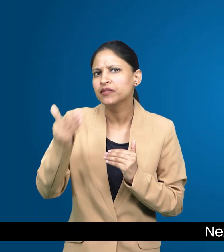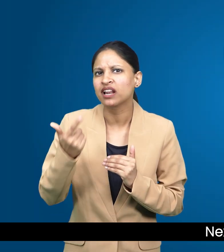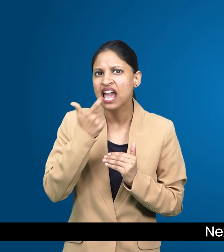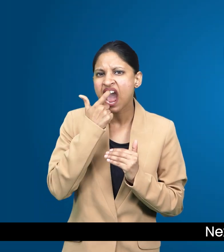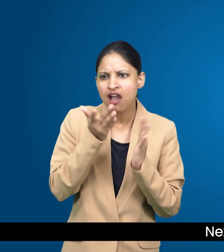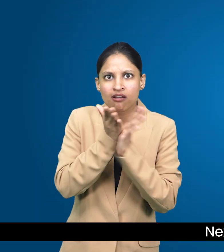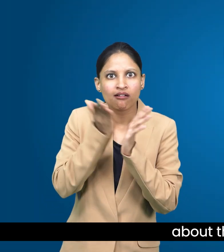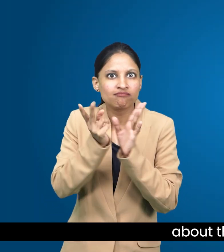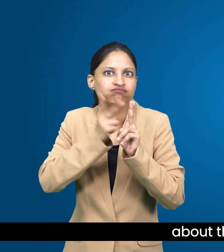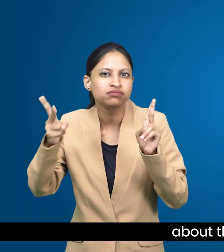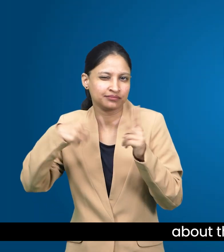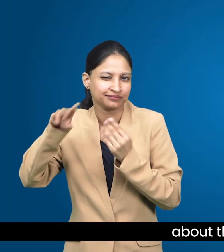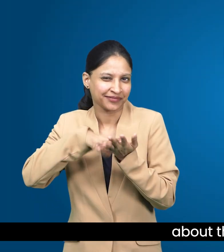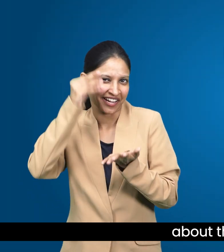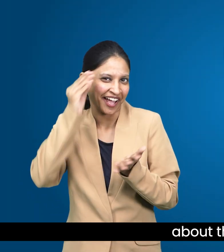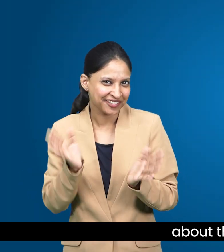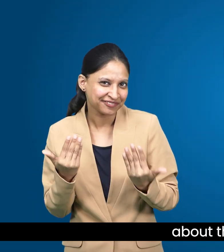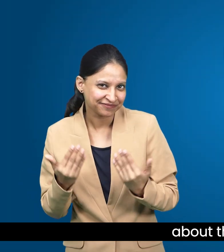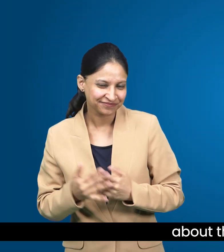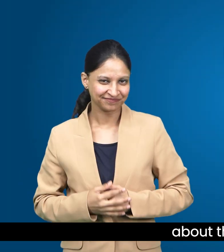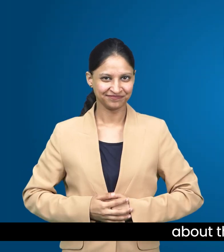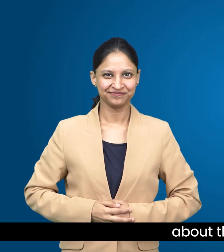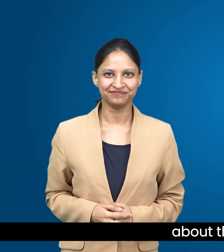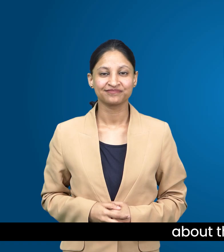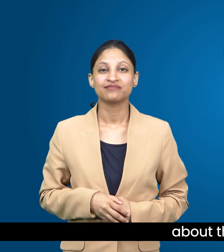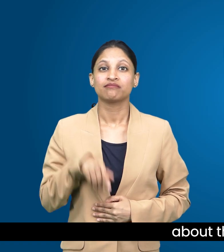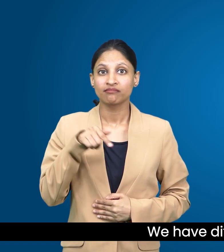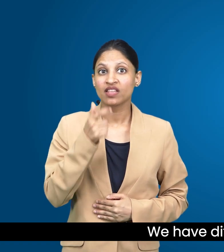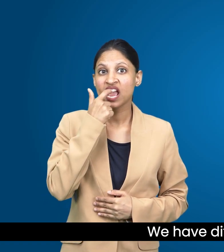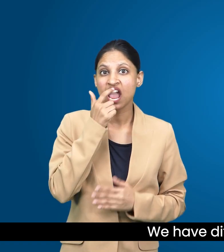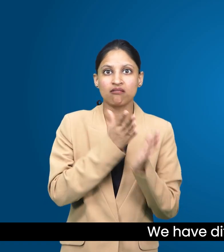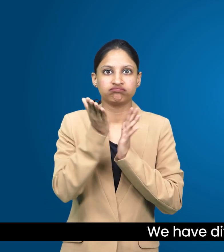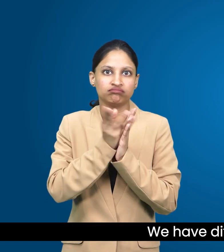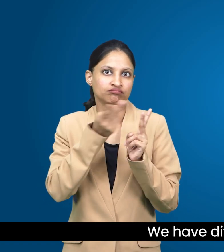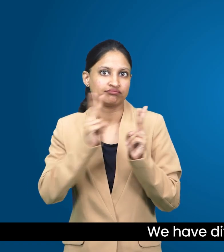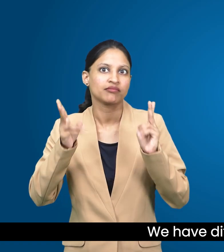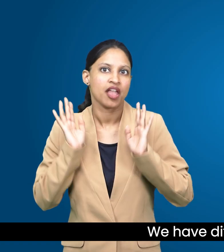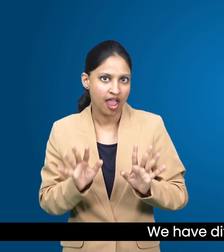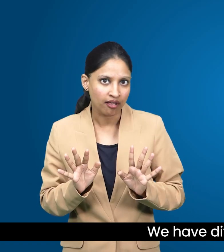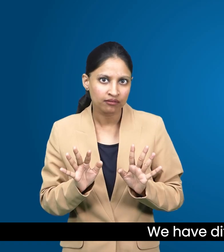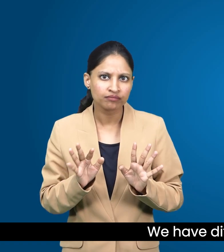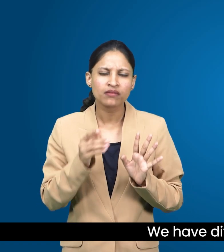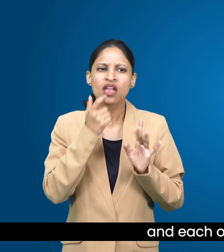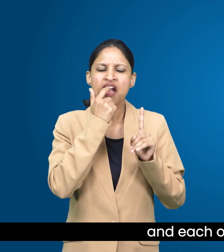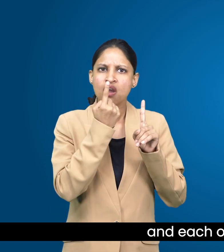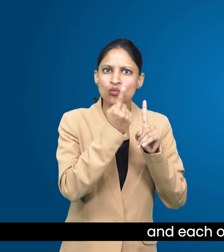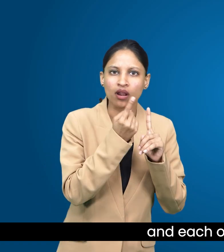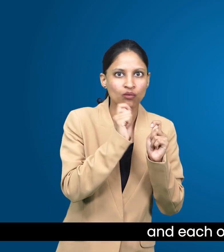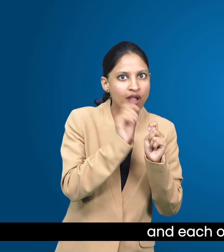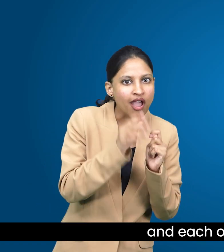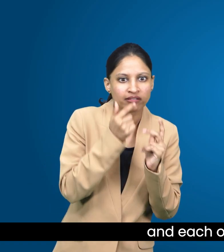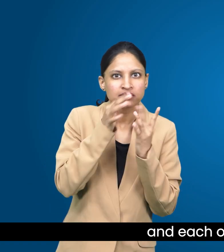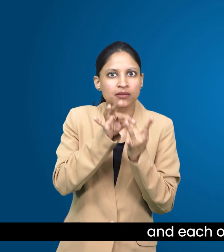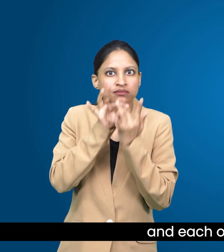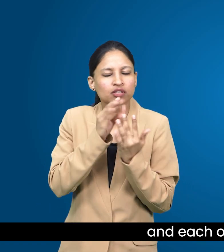Next, let's learn about the types of teeth. We have different types of teeth, and each